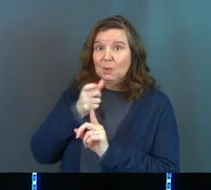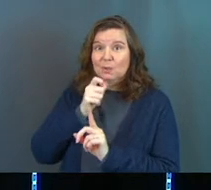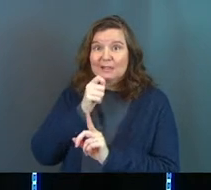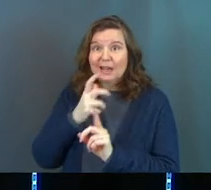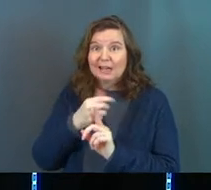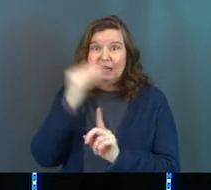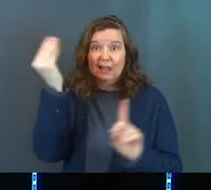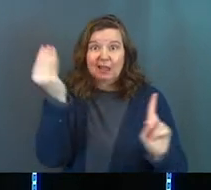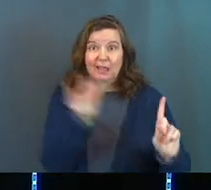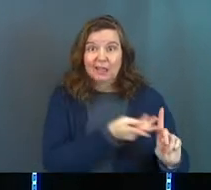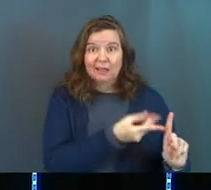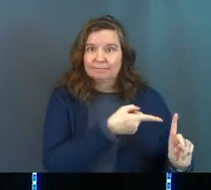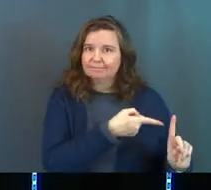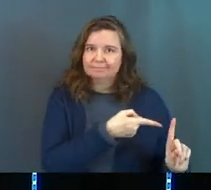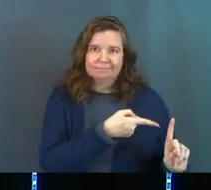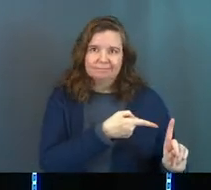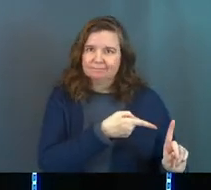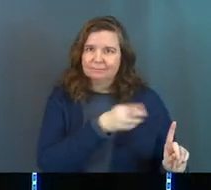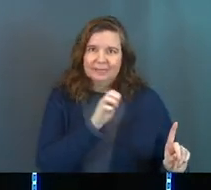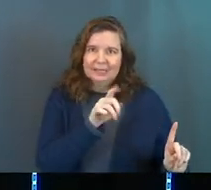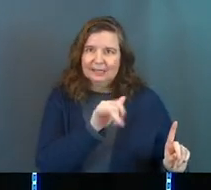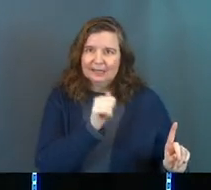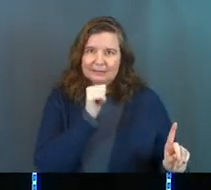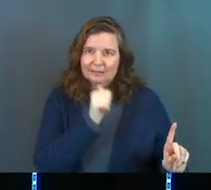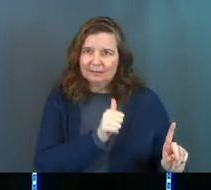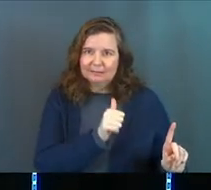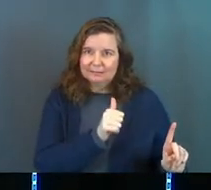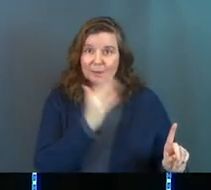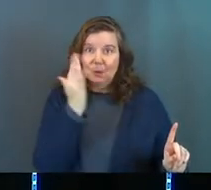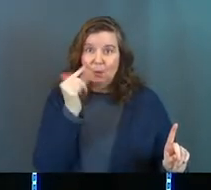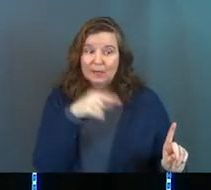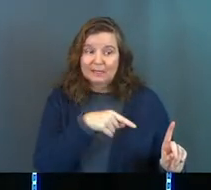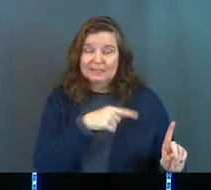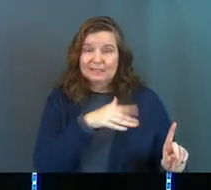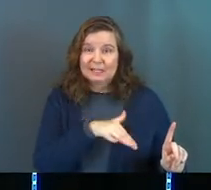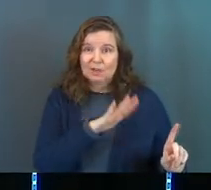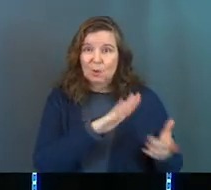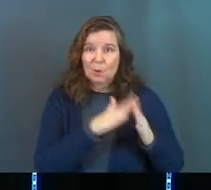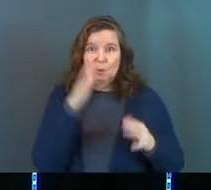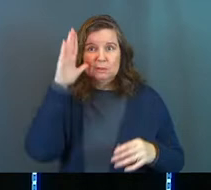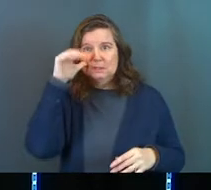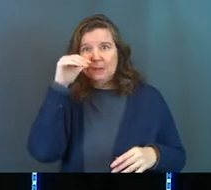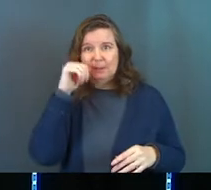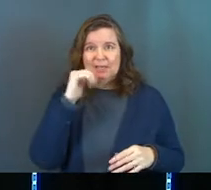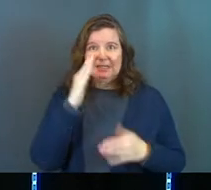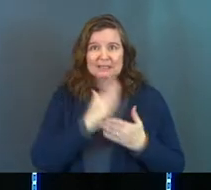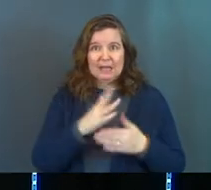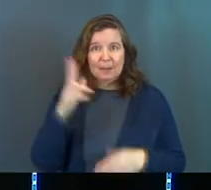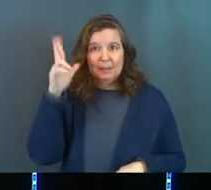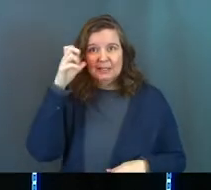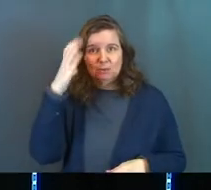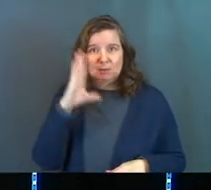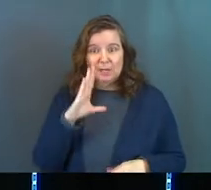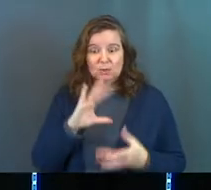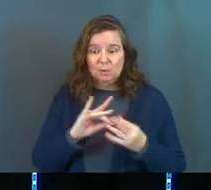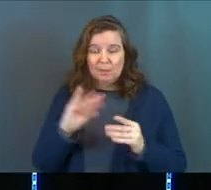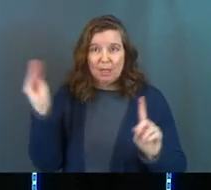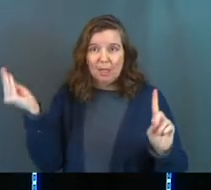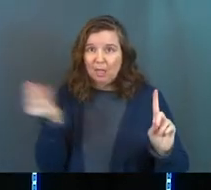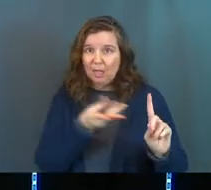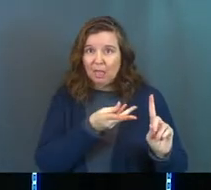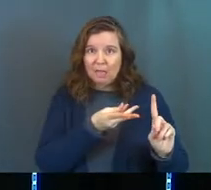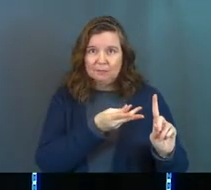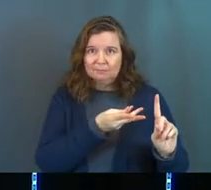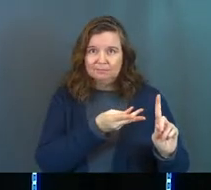not getting the big message from God? Eli. Because he had grown stubborn and had stopped listening to God, so the message wasn't coming to